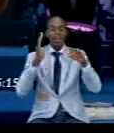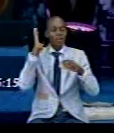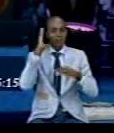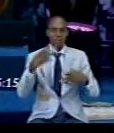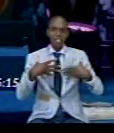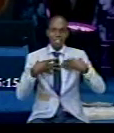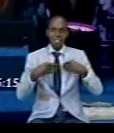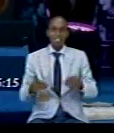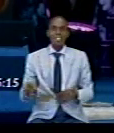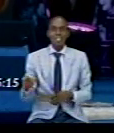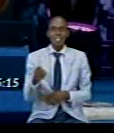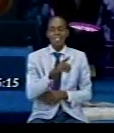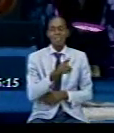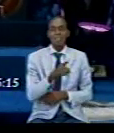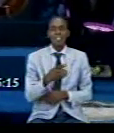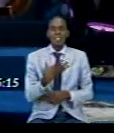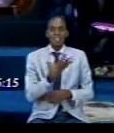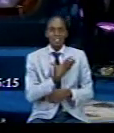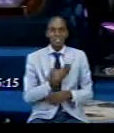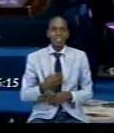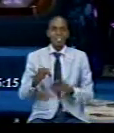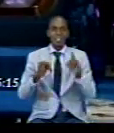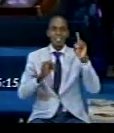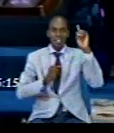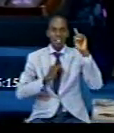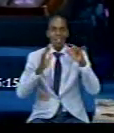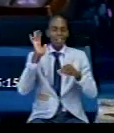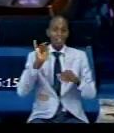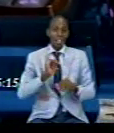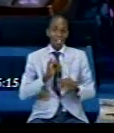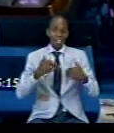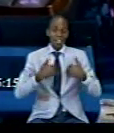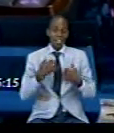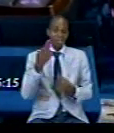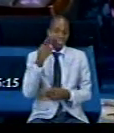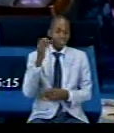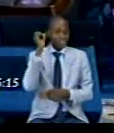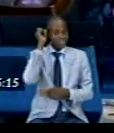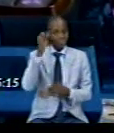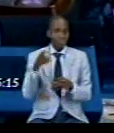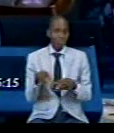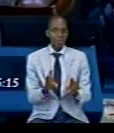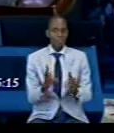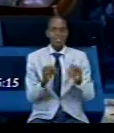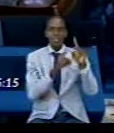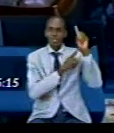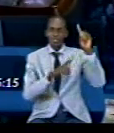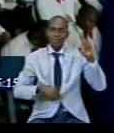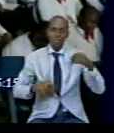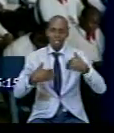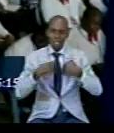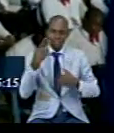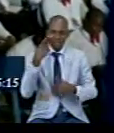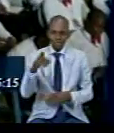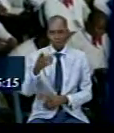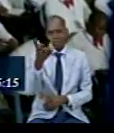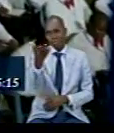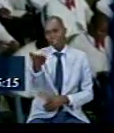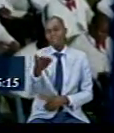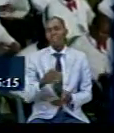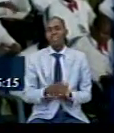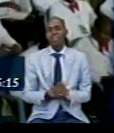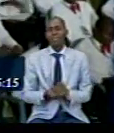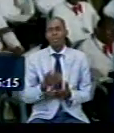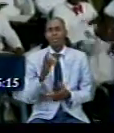I have seen his ways. The Lord has seen you there. Where